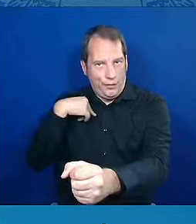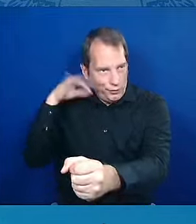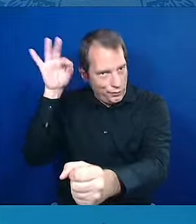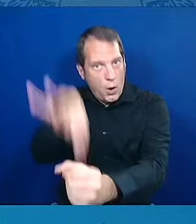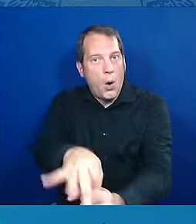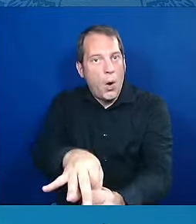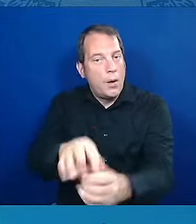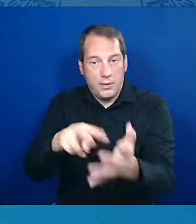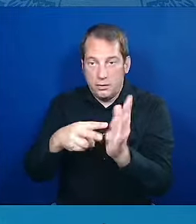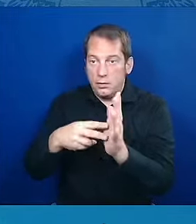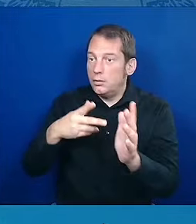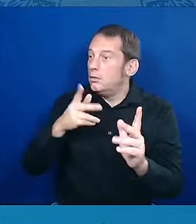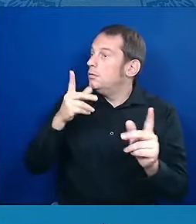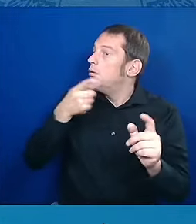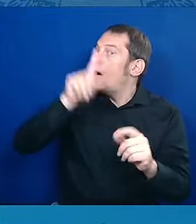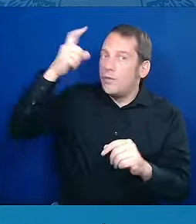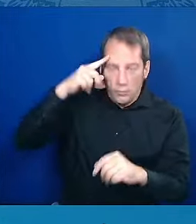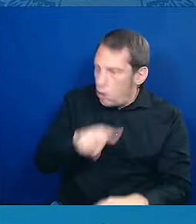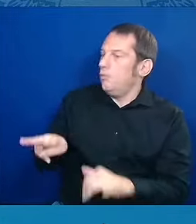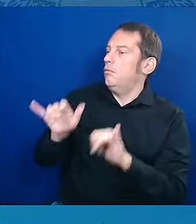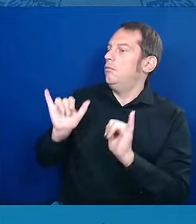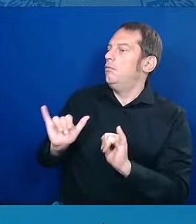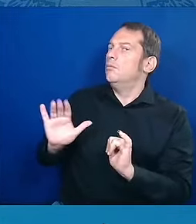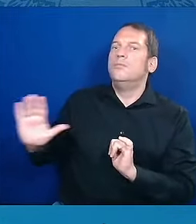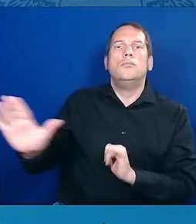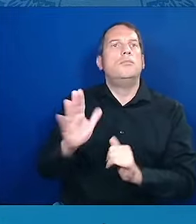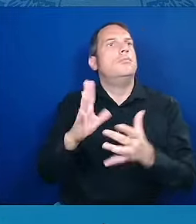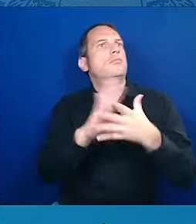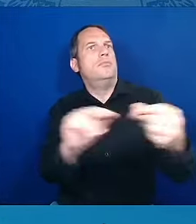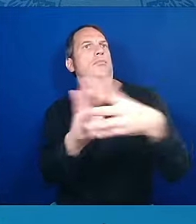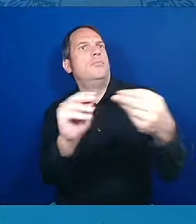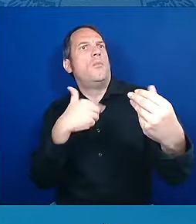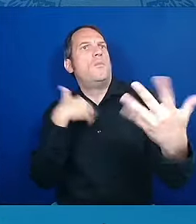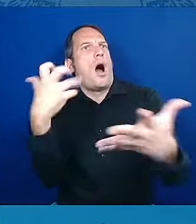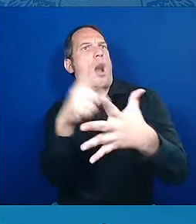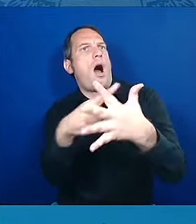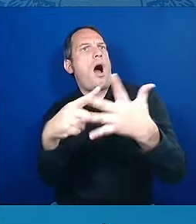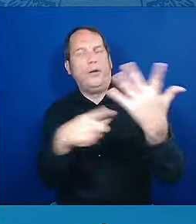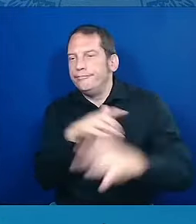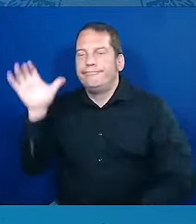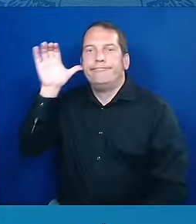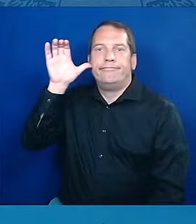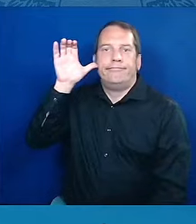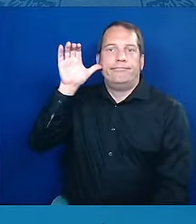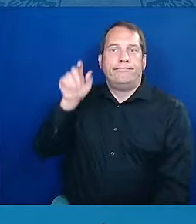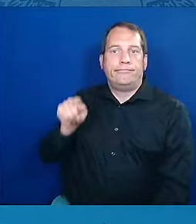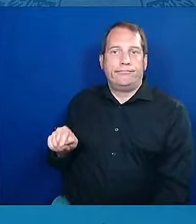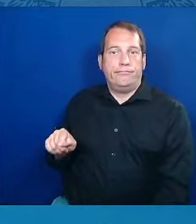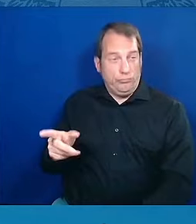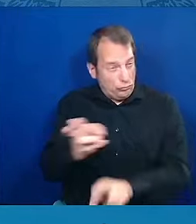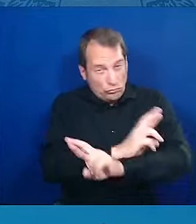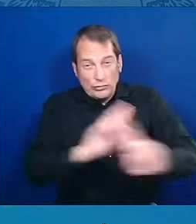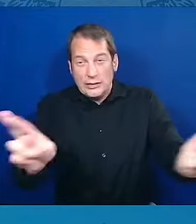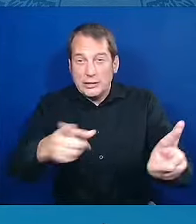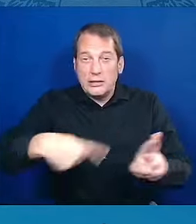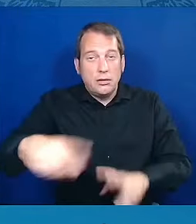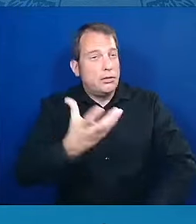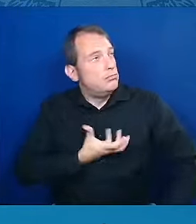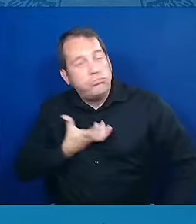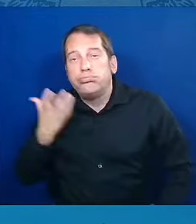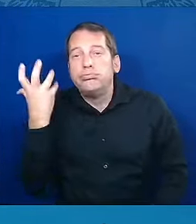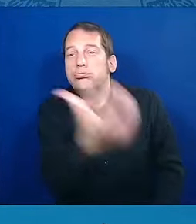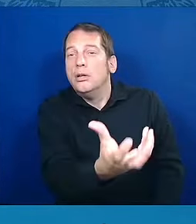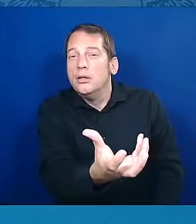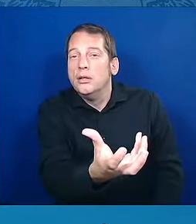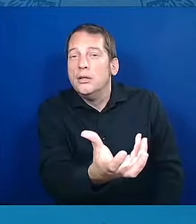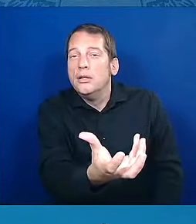Do we believe in freedom? Do we believe in opportunity? Do we